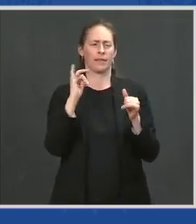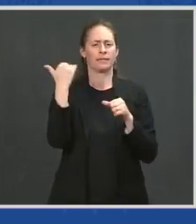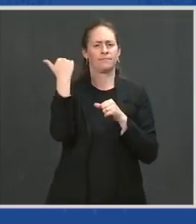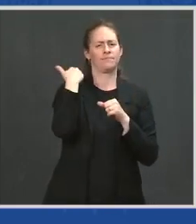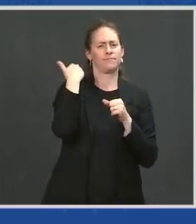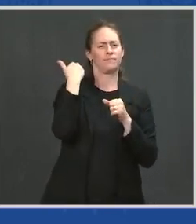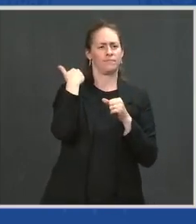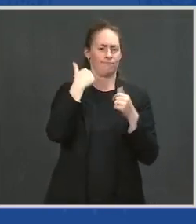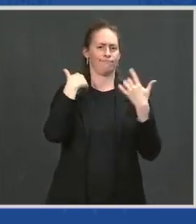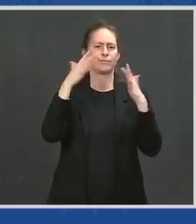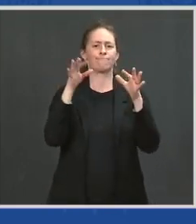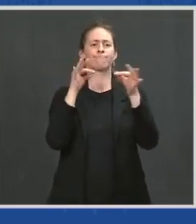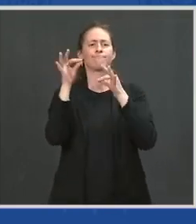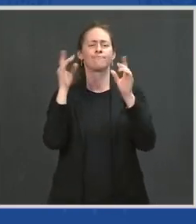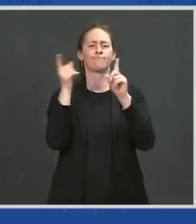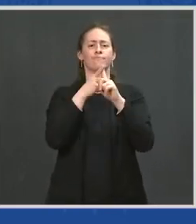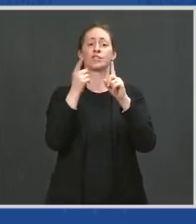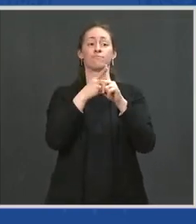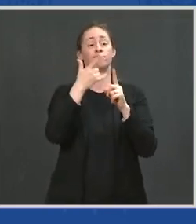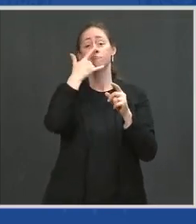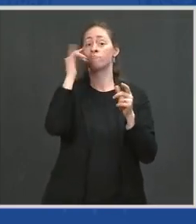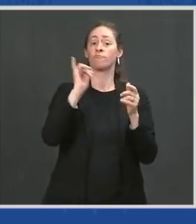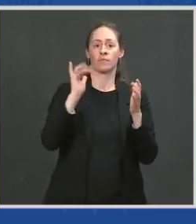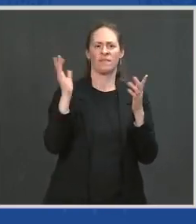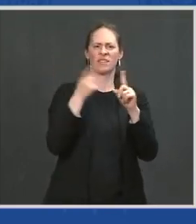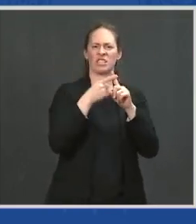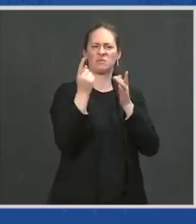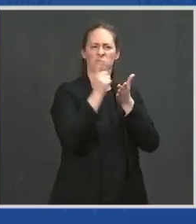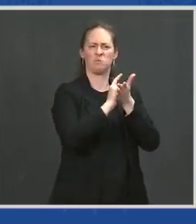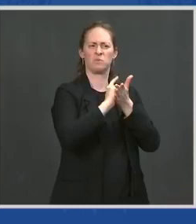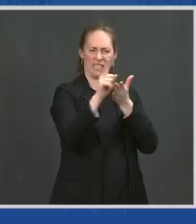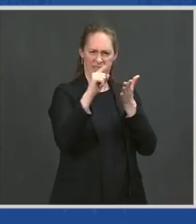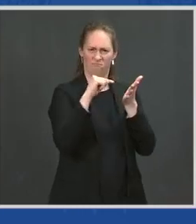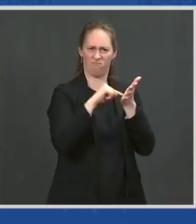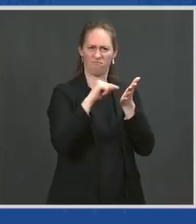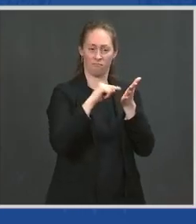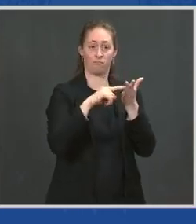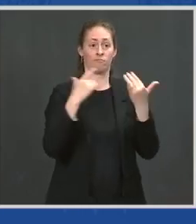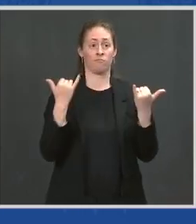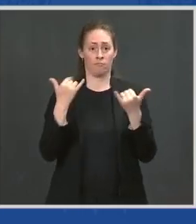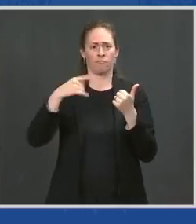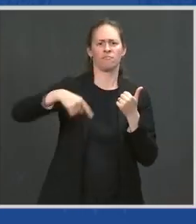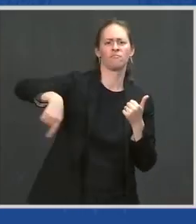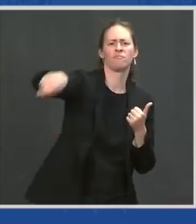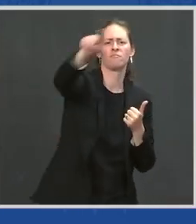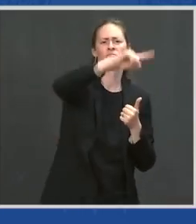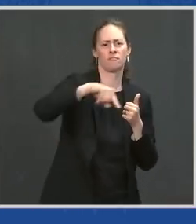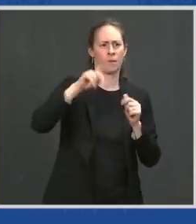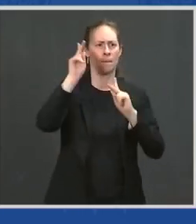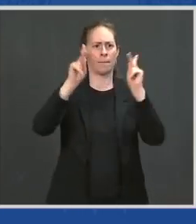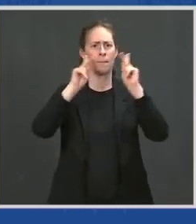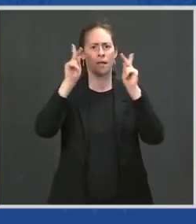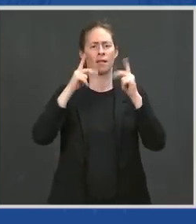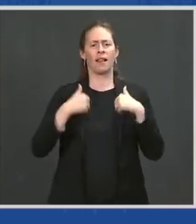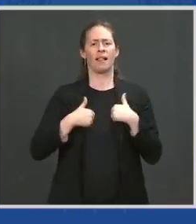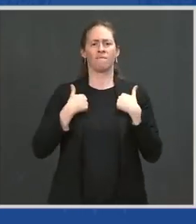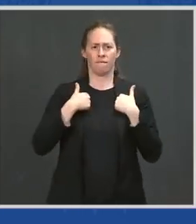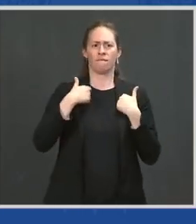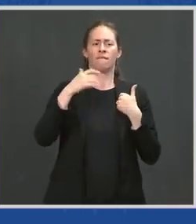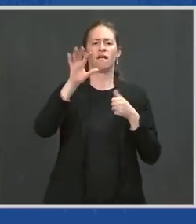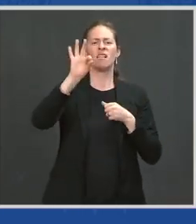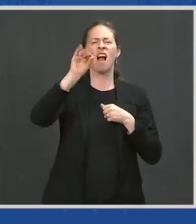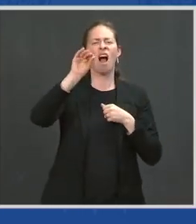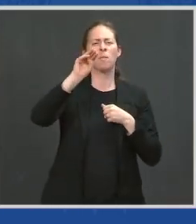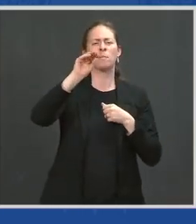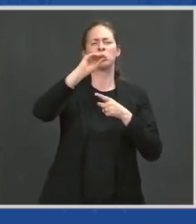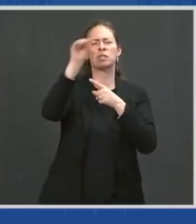are hitting the ground this week. 90% of the American people now live within 5 miles of a place